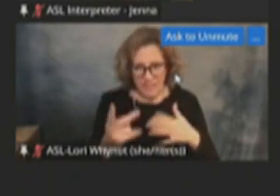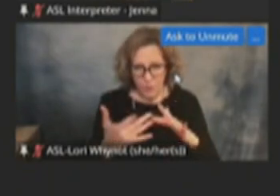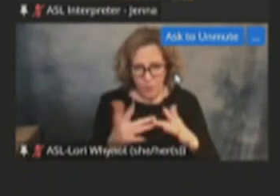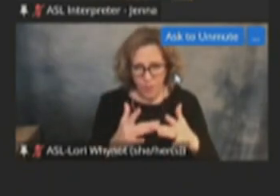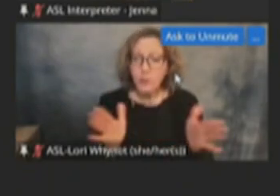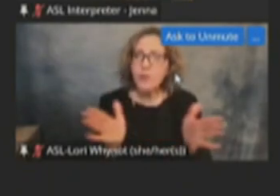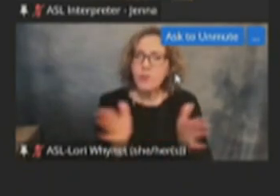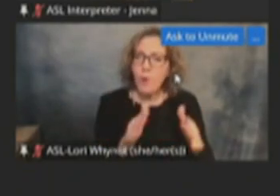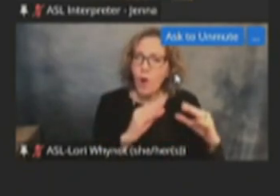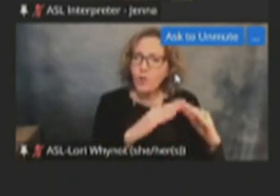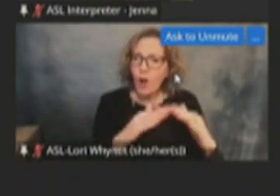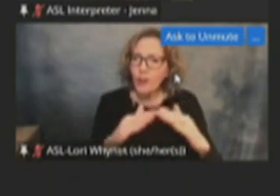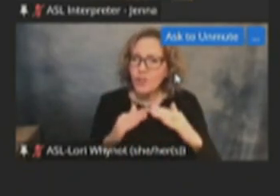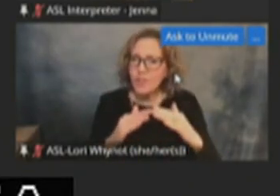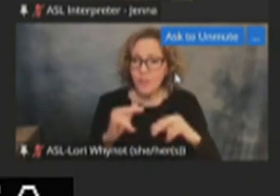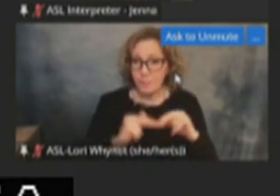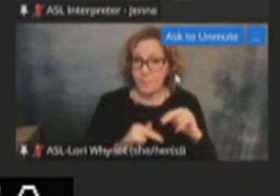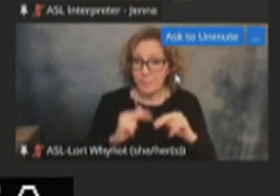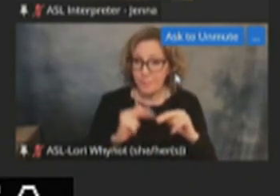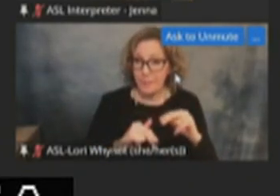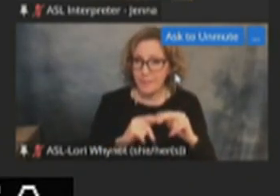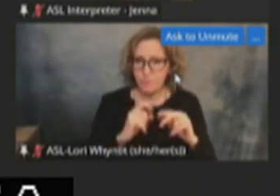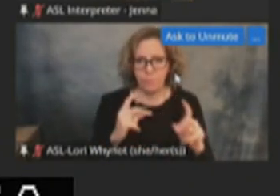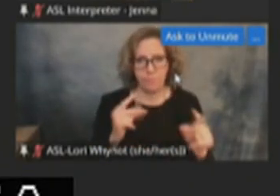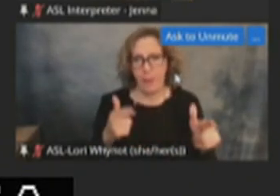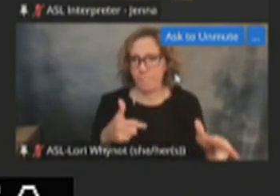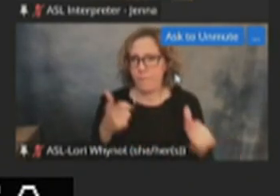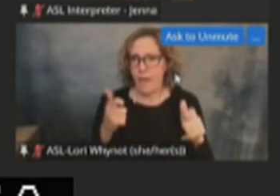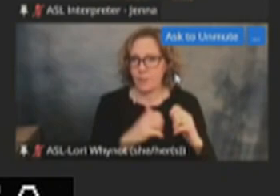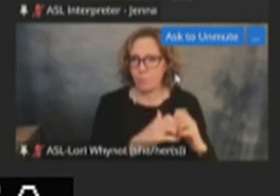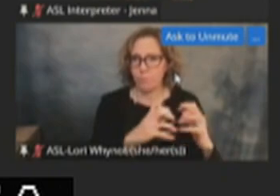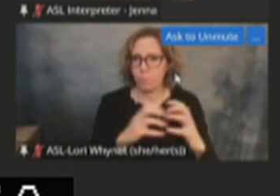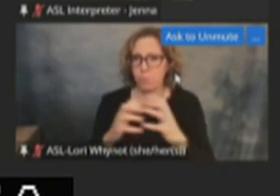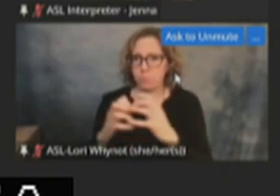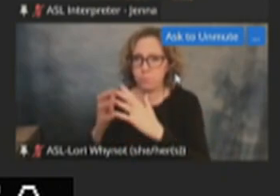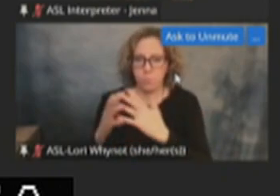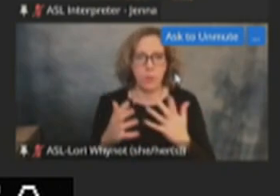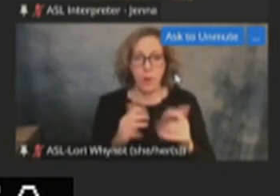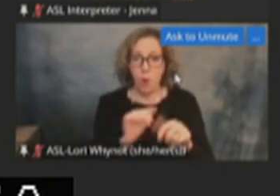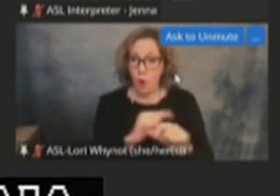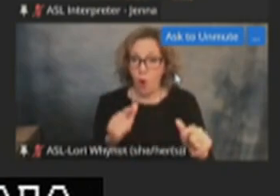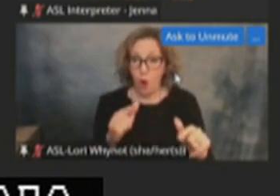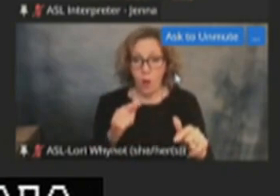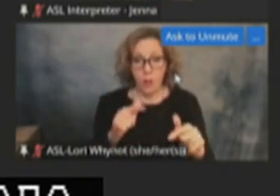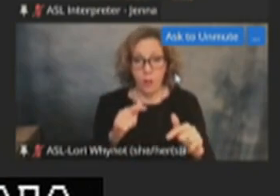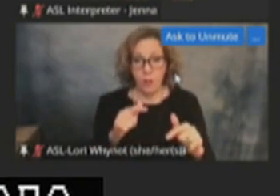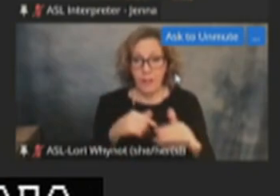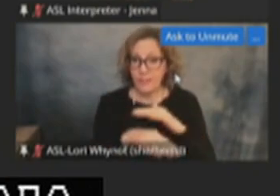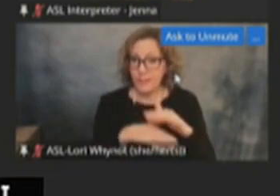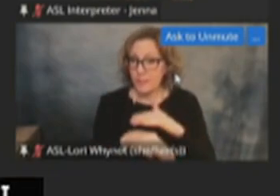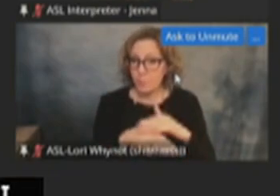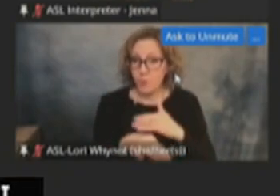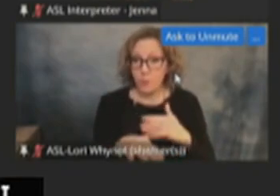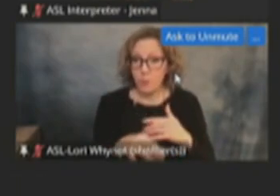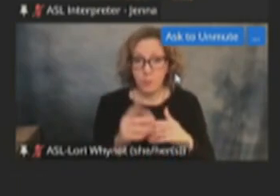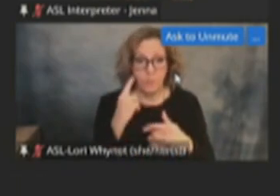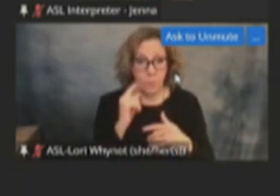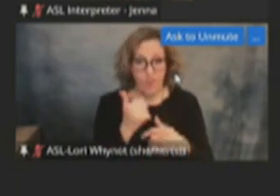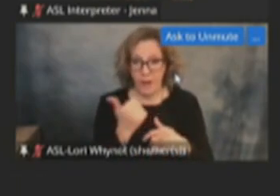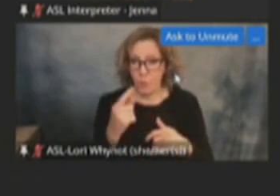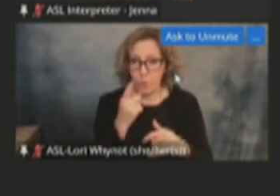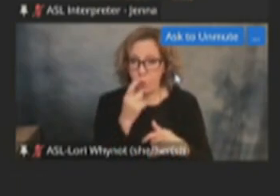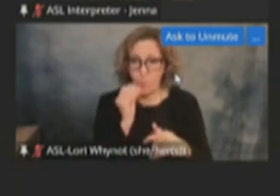were built in just a few weeks. And they're all accessible and available for people who are currently homeless. She's